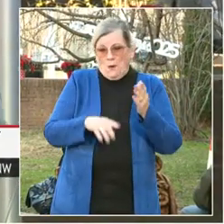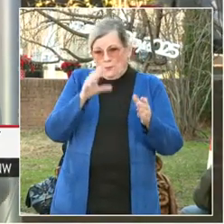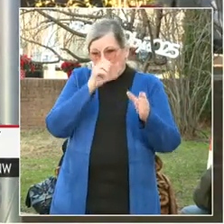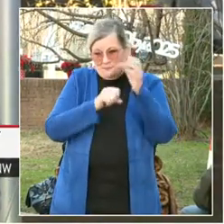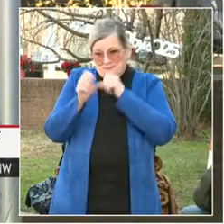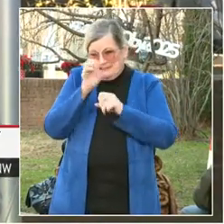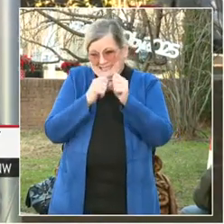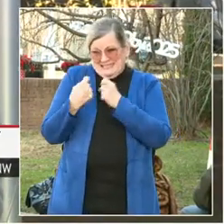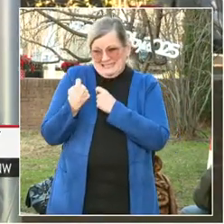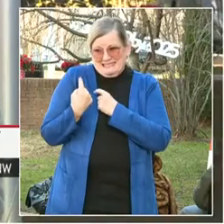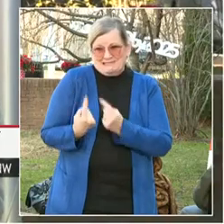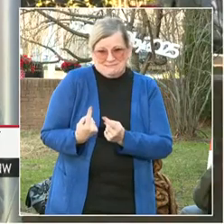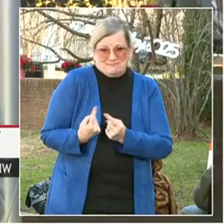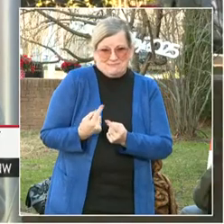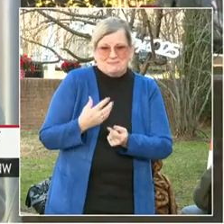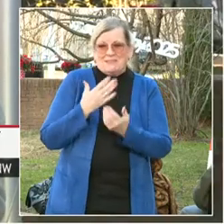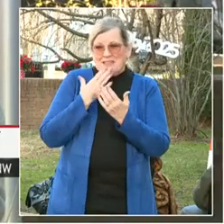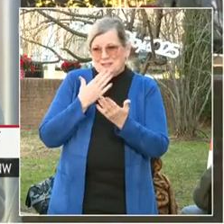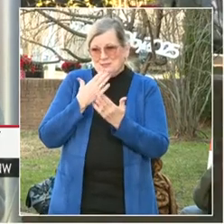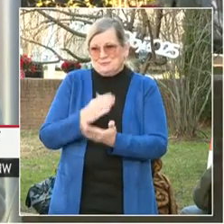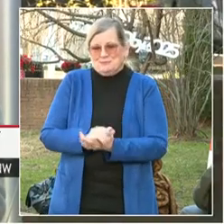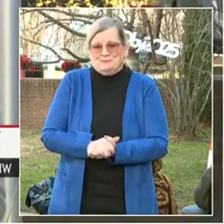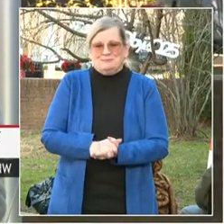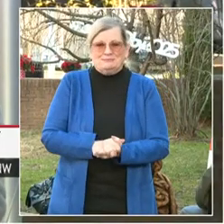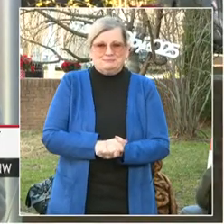Yes, Samantha.